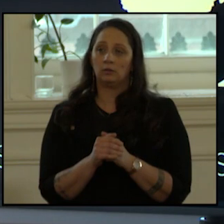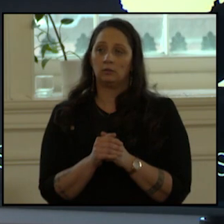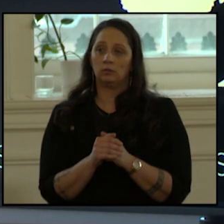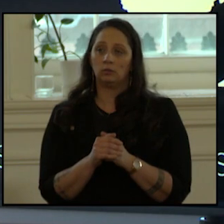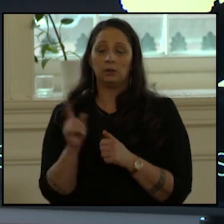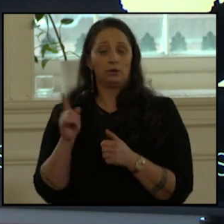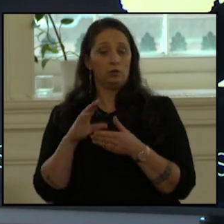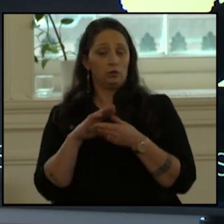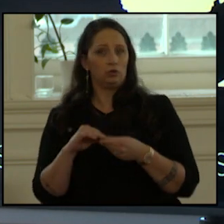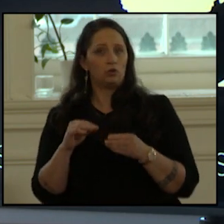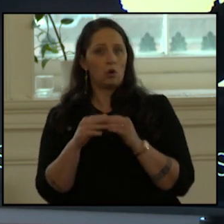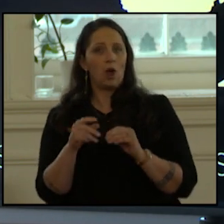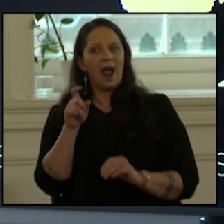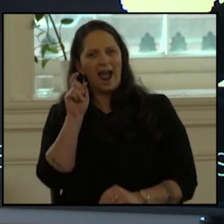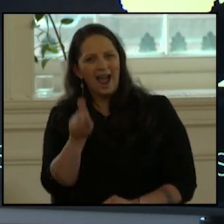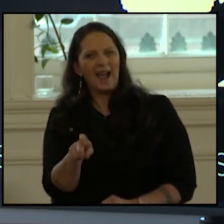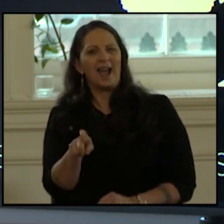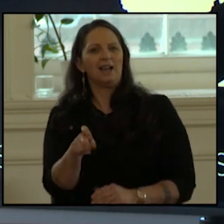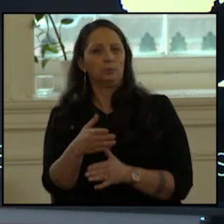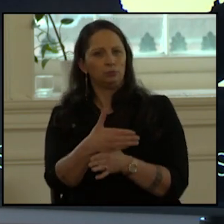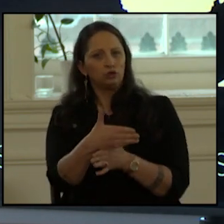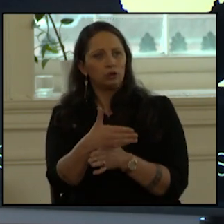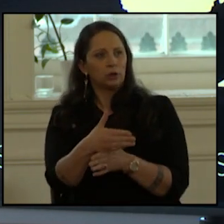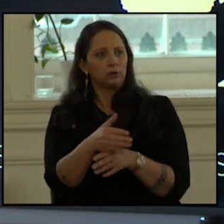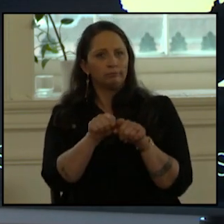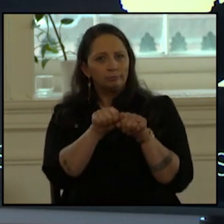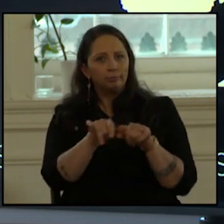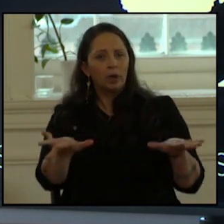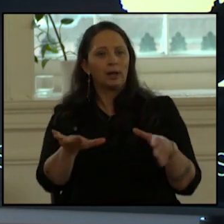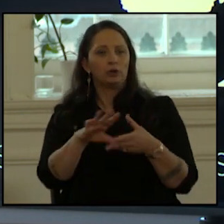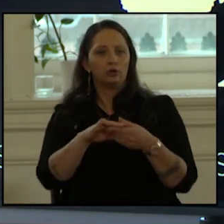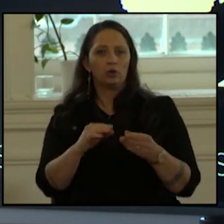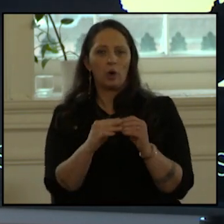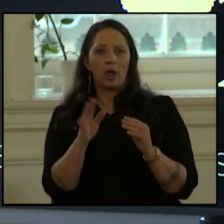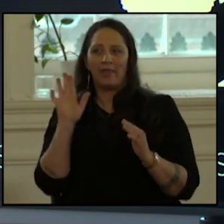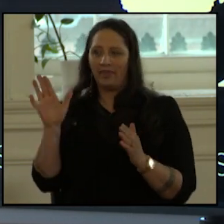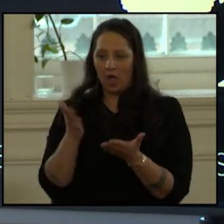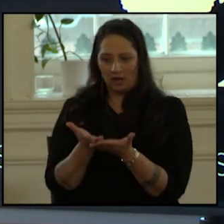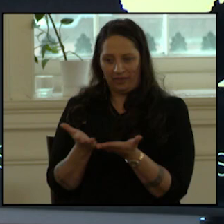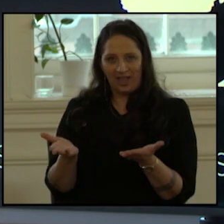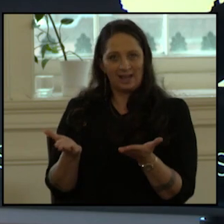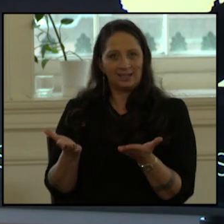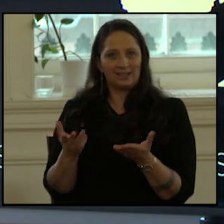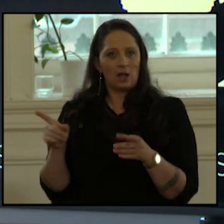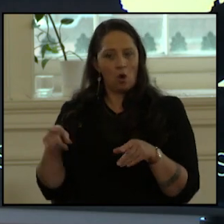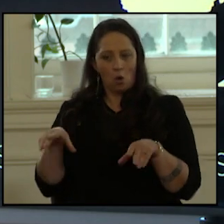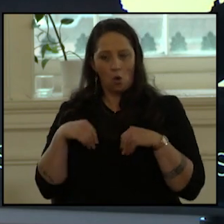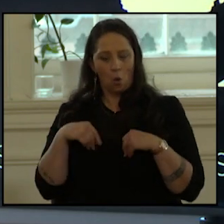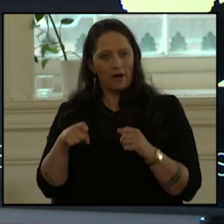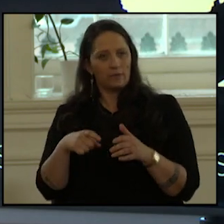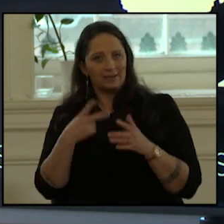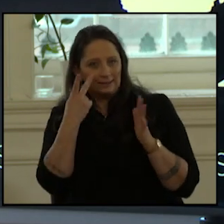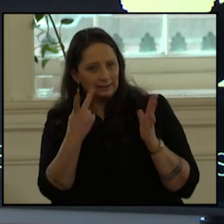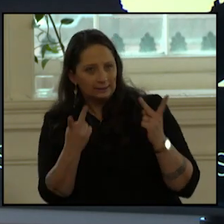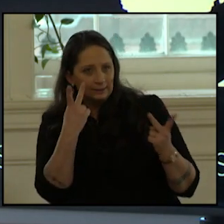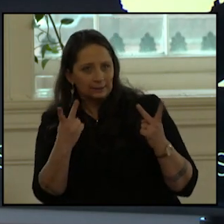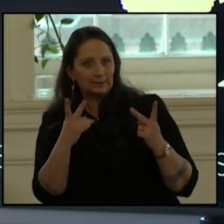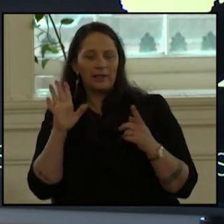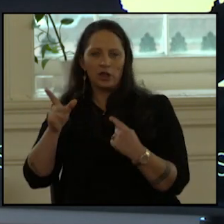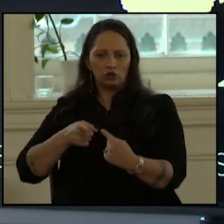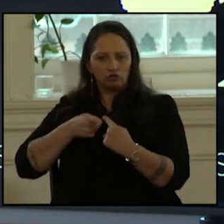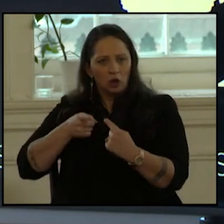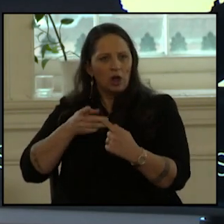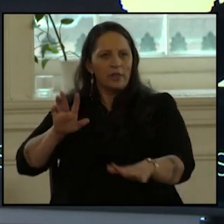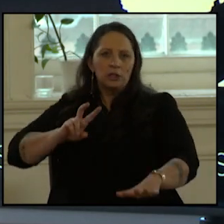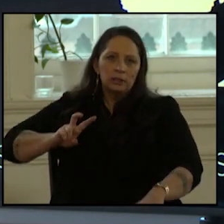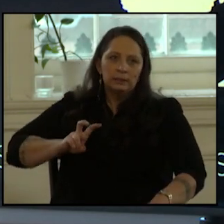the story has to be told. Their objects need to be seen, the struggles, the journey. And even to this